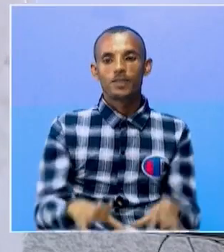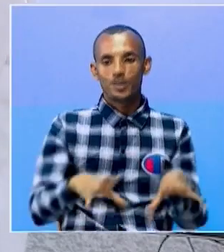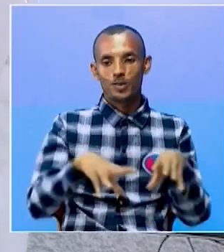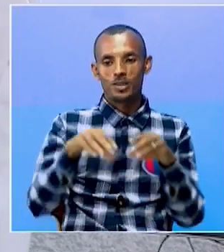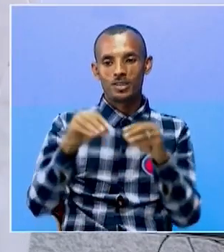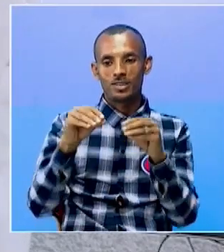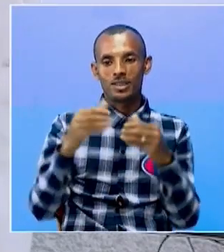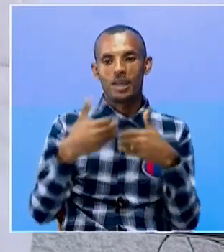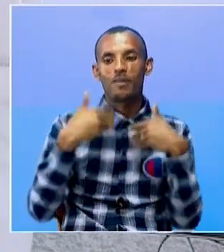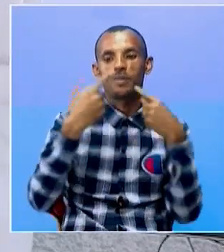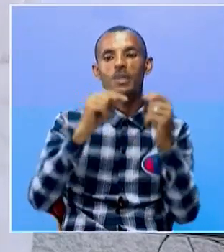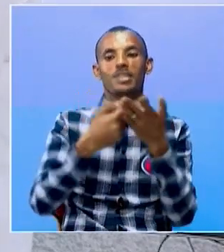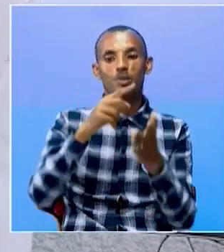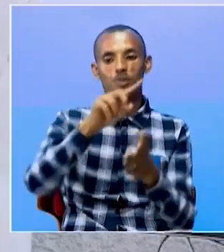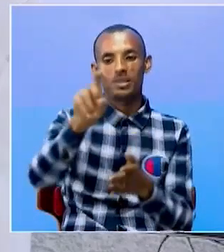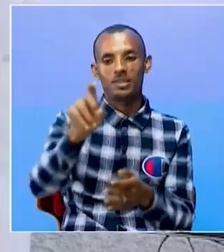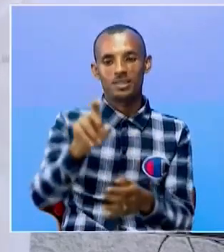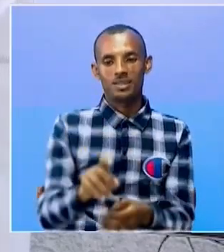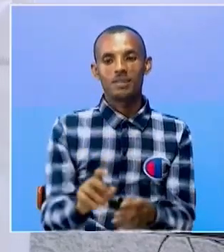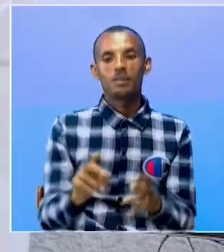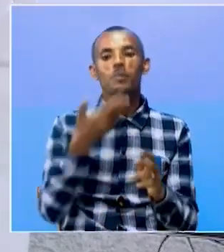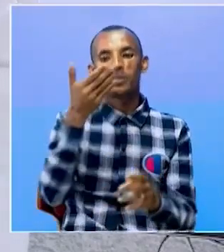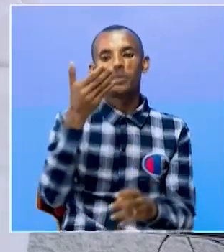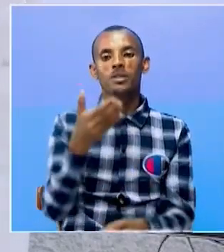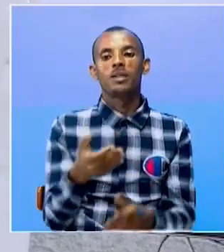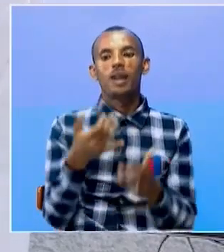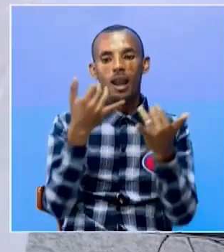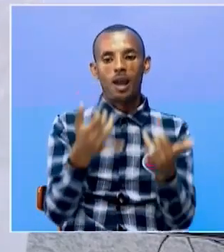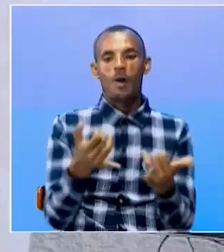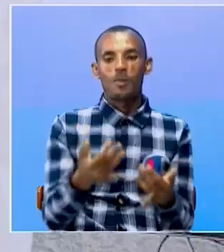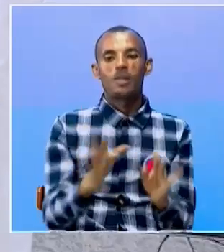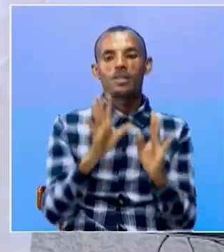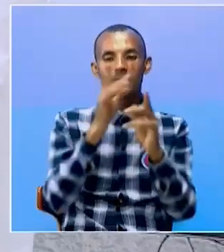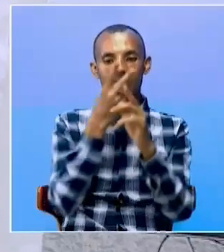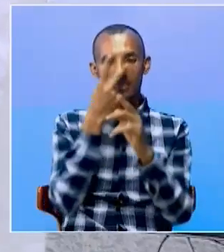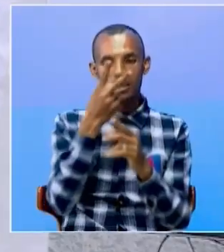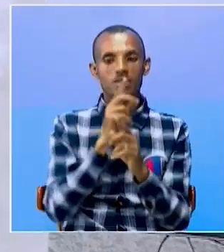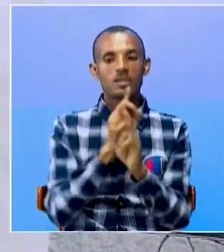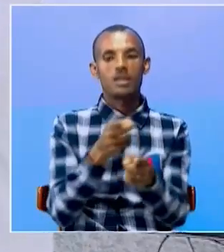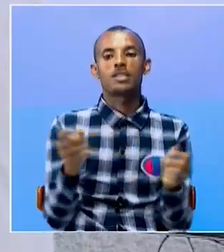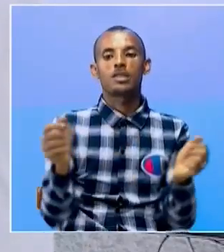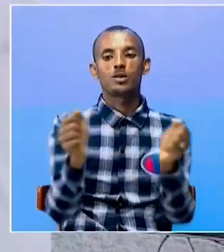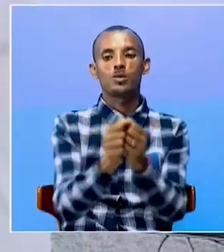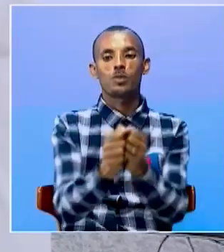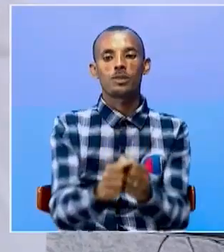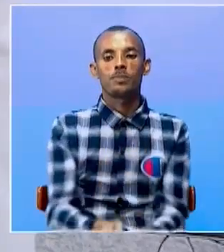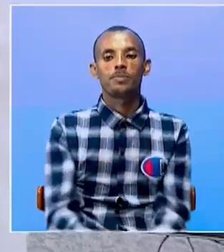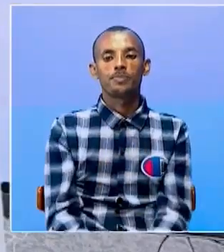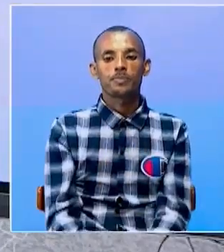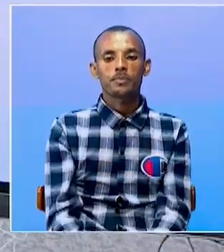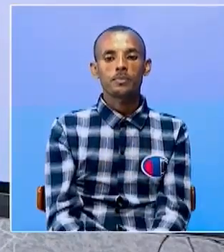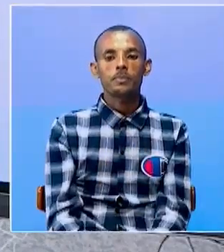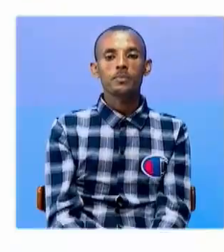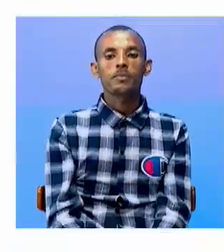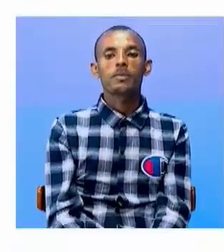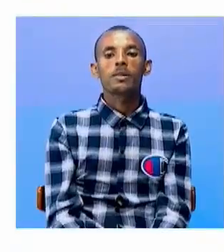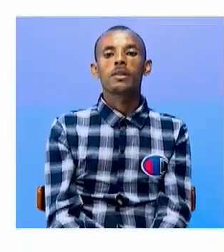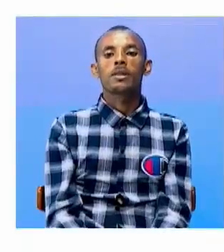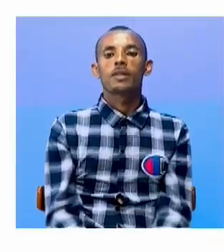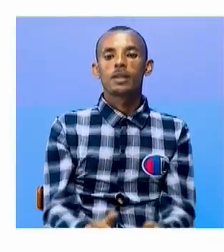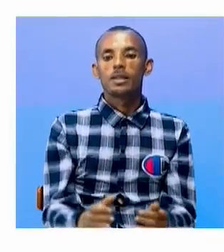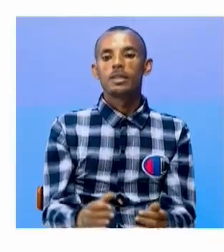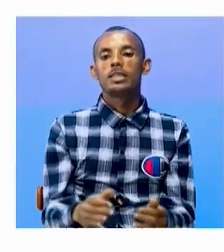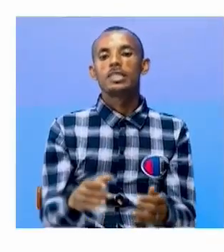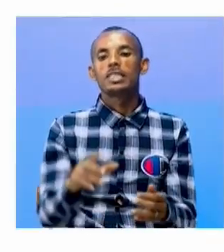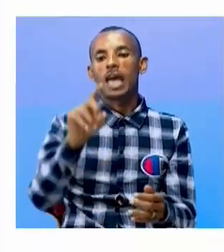Students, have you tried the question? Good. Now, let's see the answer together. The left side